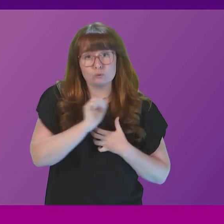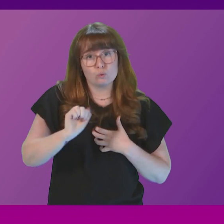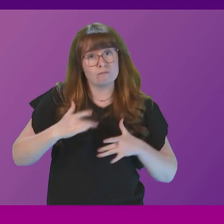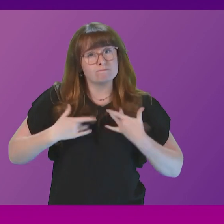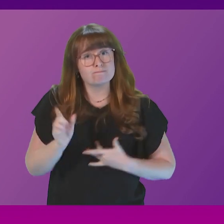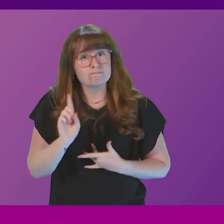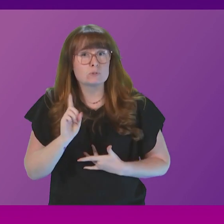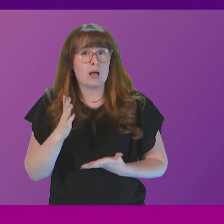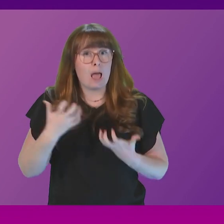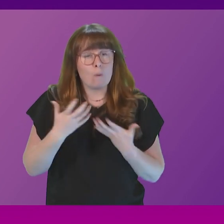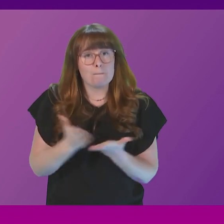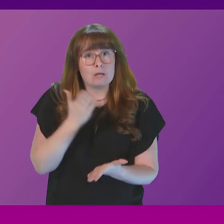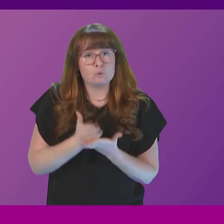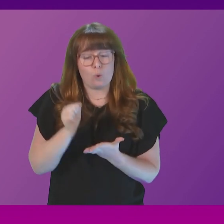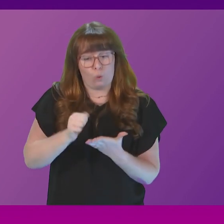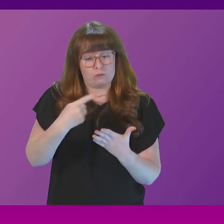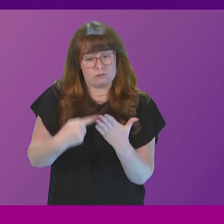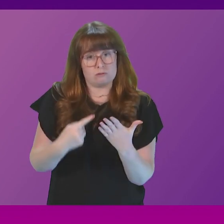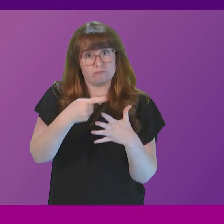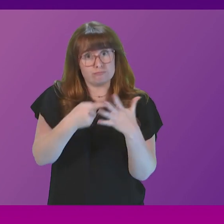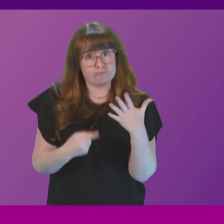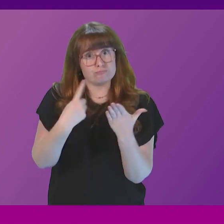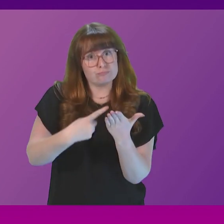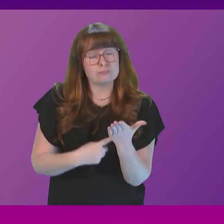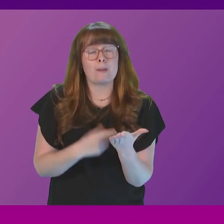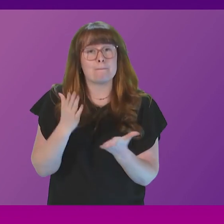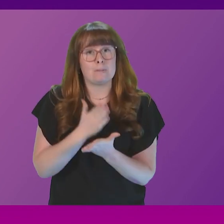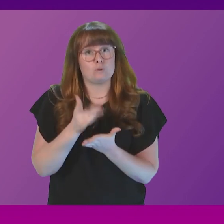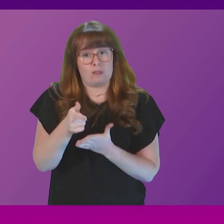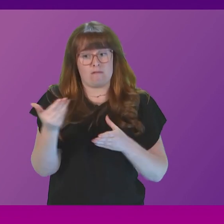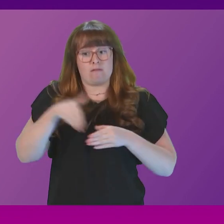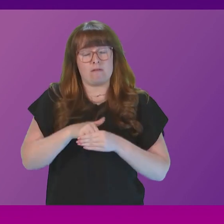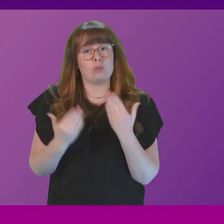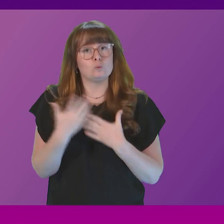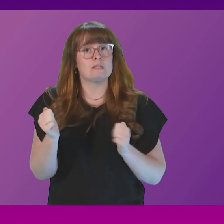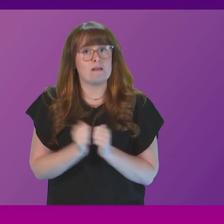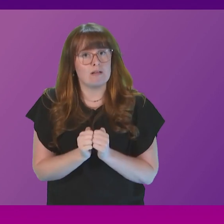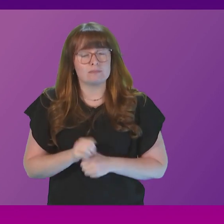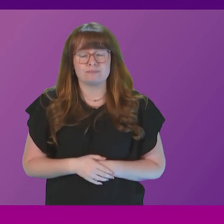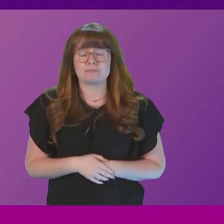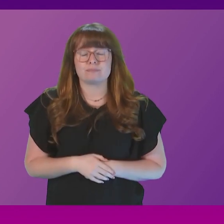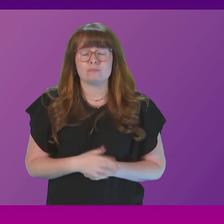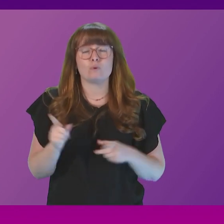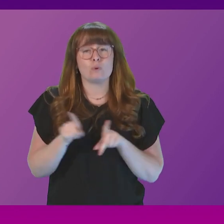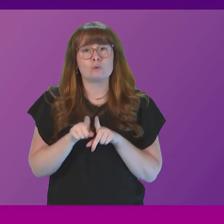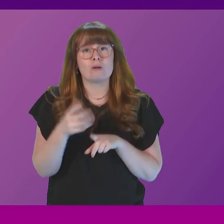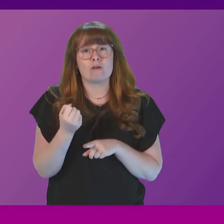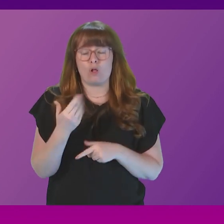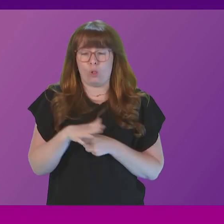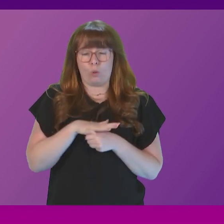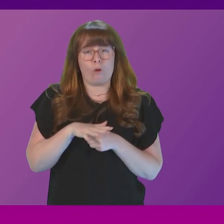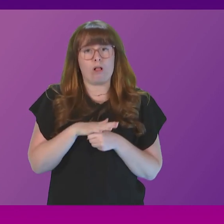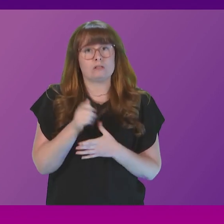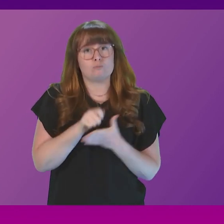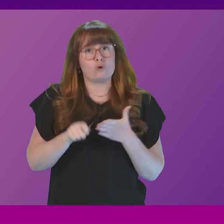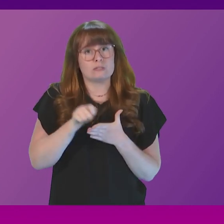you're doing to ensure that these principles are shaping the New Deal. And finally, we do have this local democracy bill that